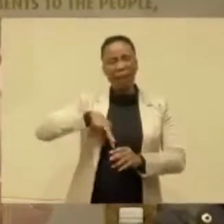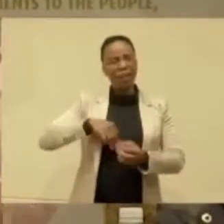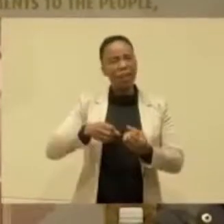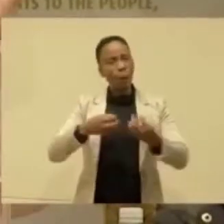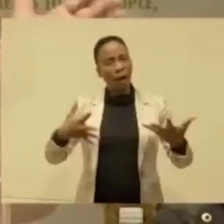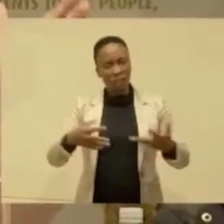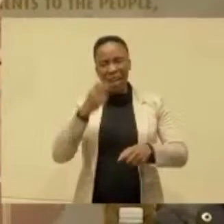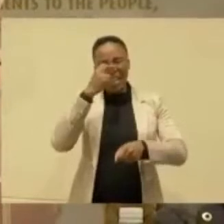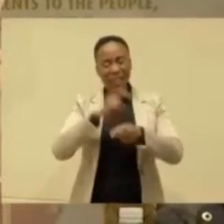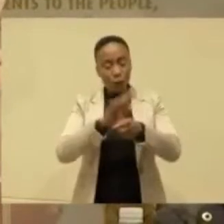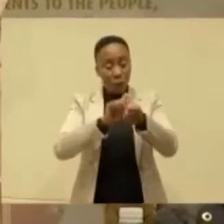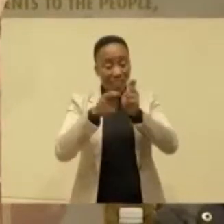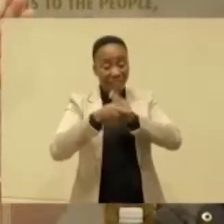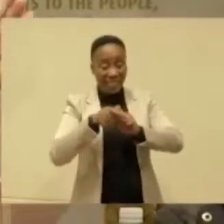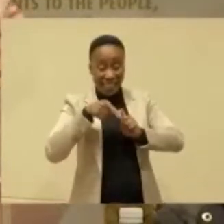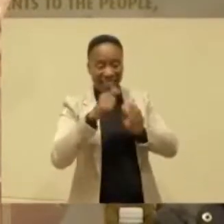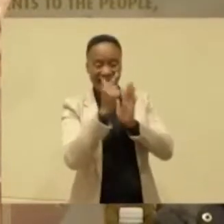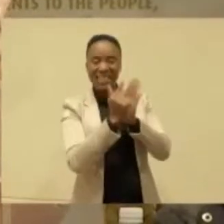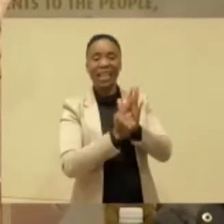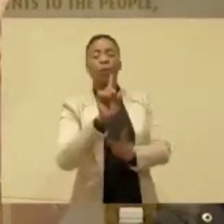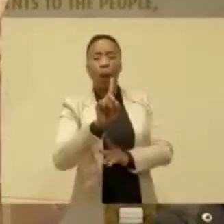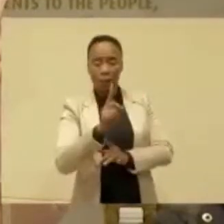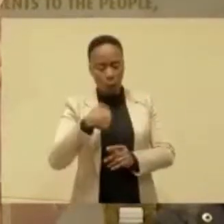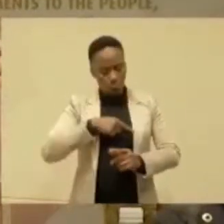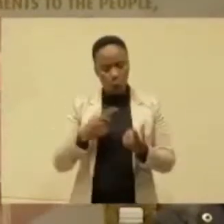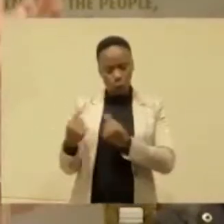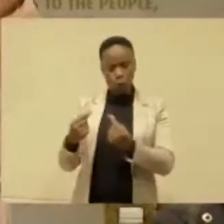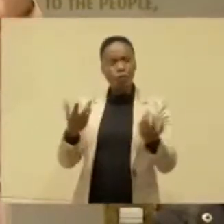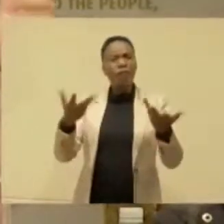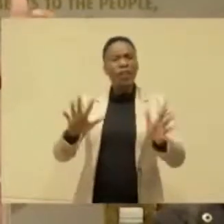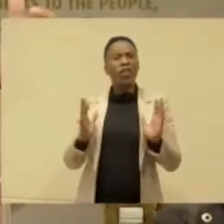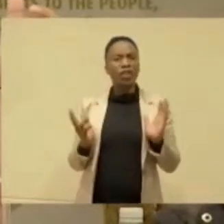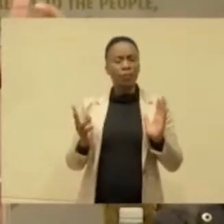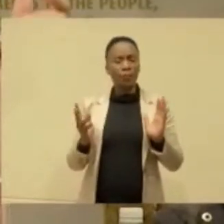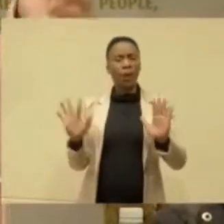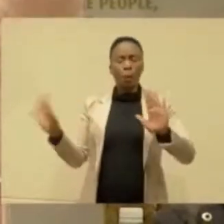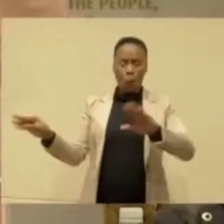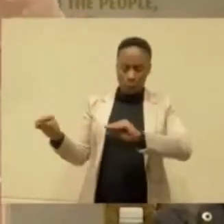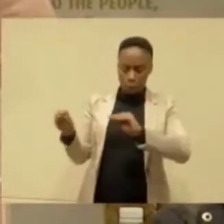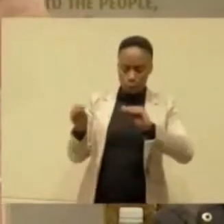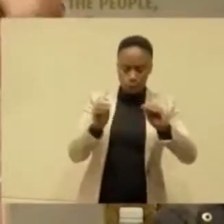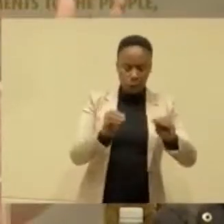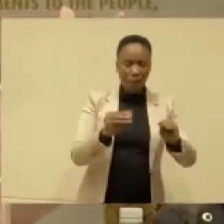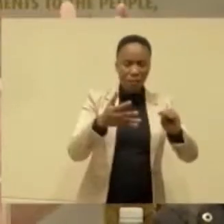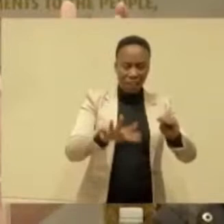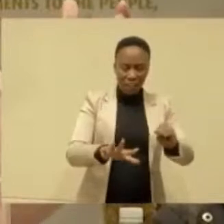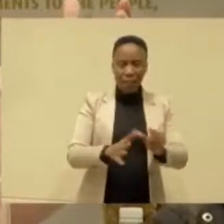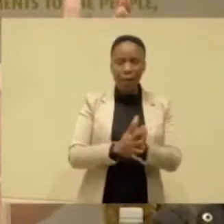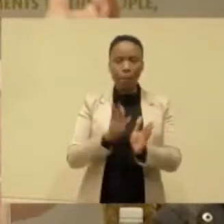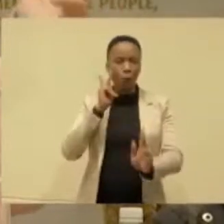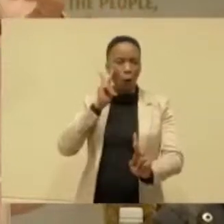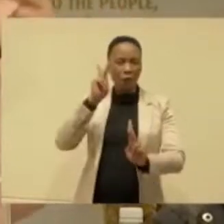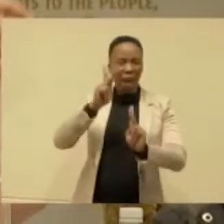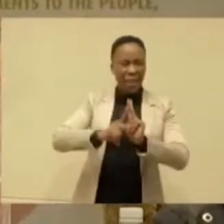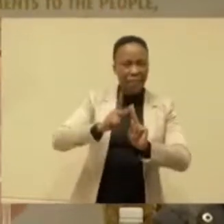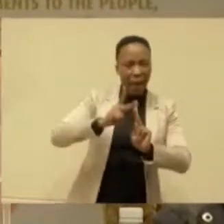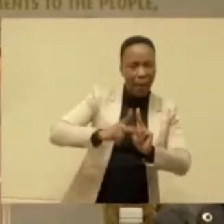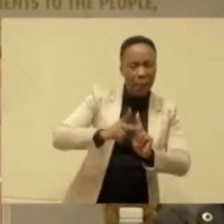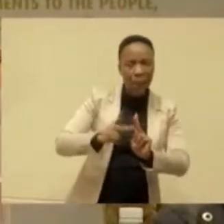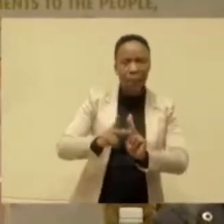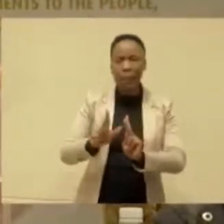changed in that legislation we did that we brought in professors from